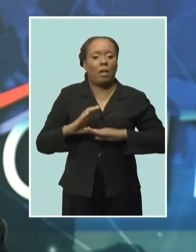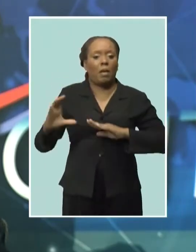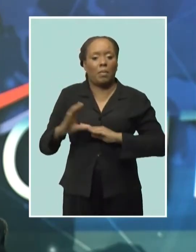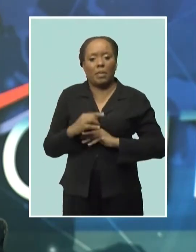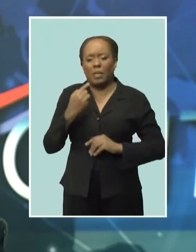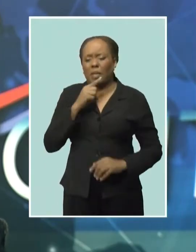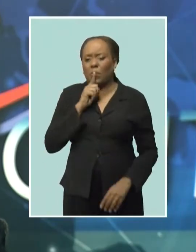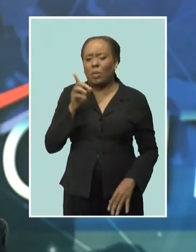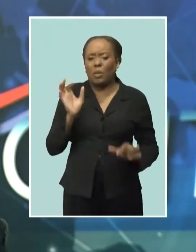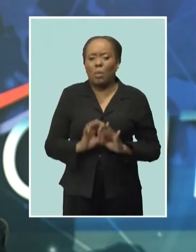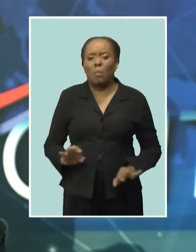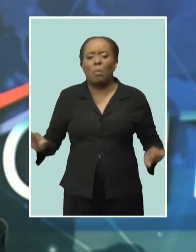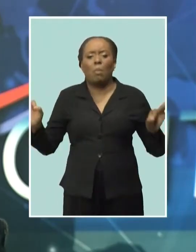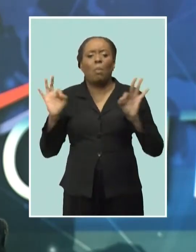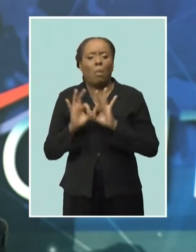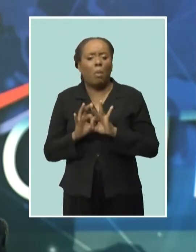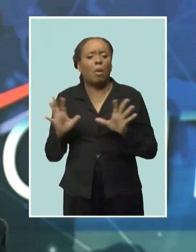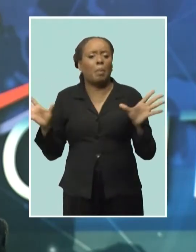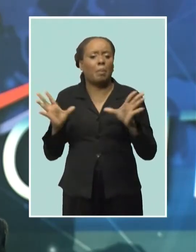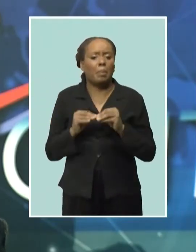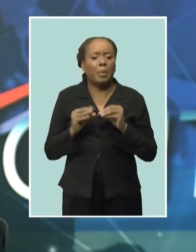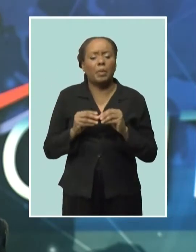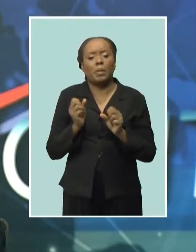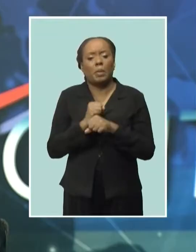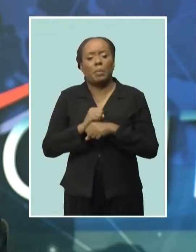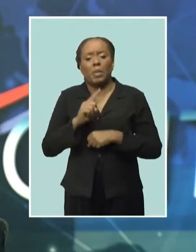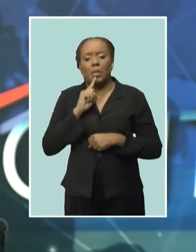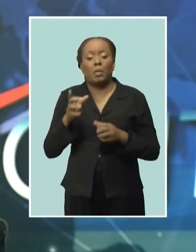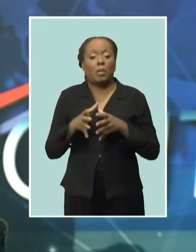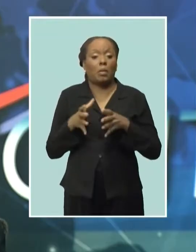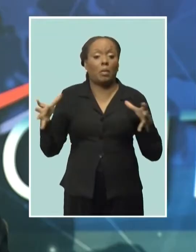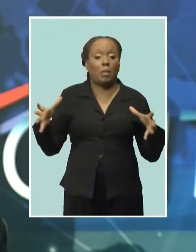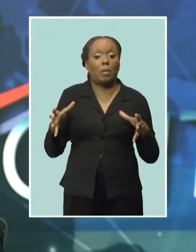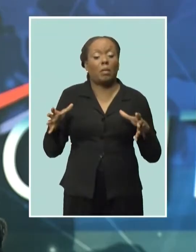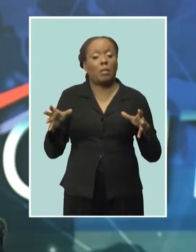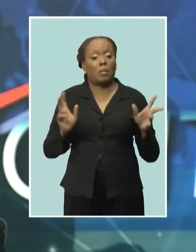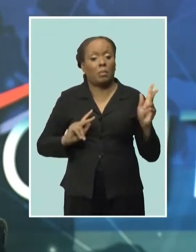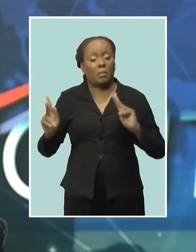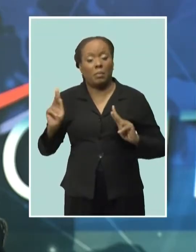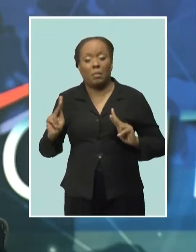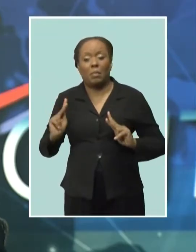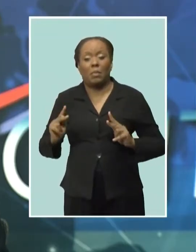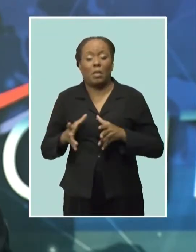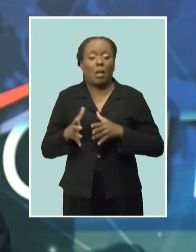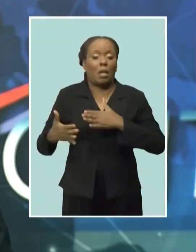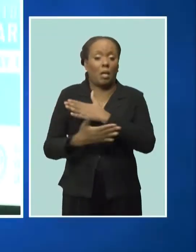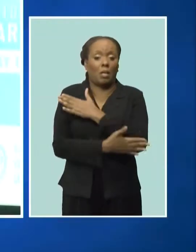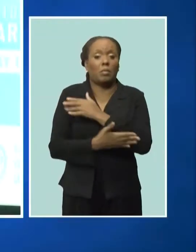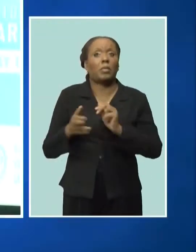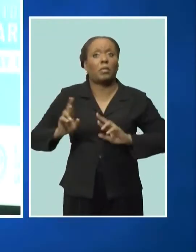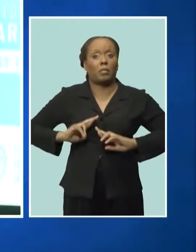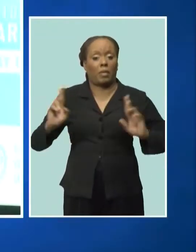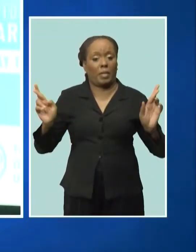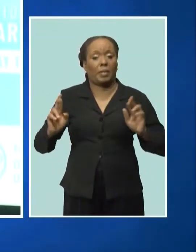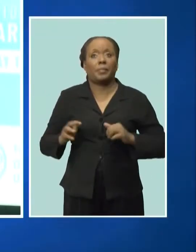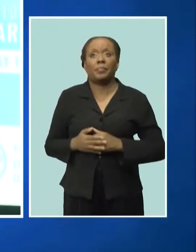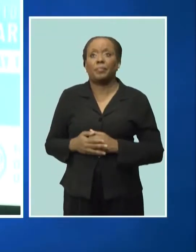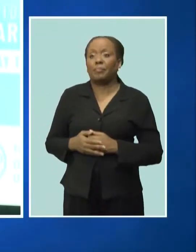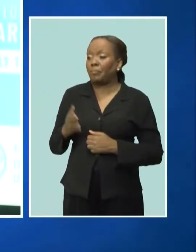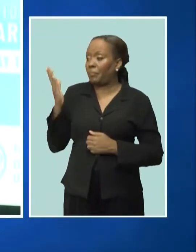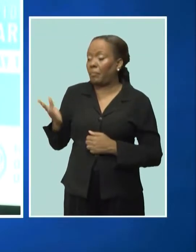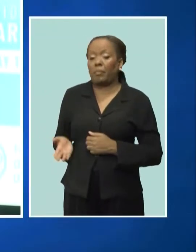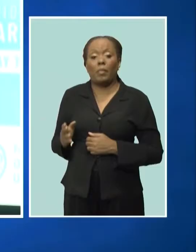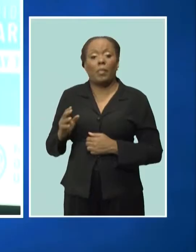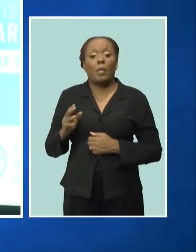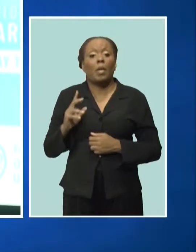underscored the importance of the session in ensuring several territories get prepared. By integrating social